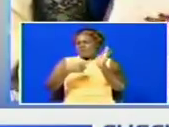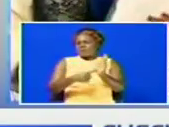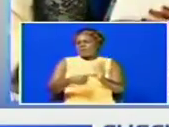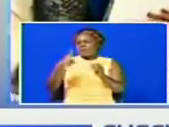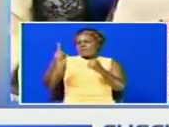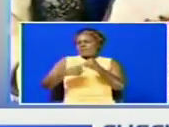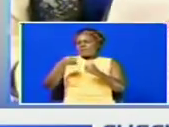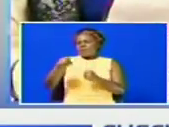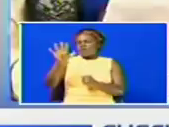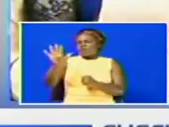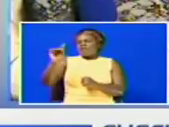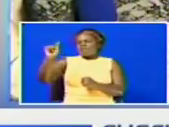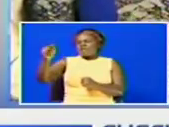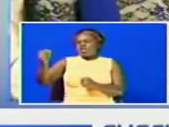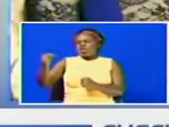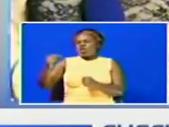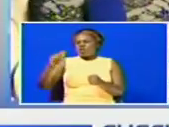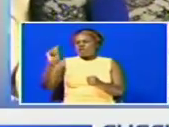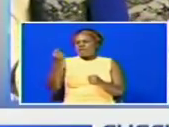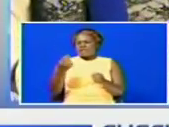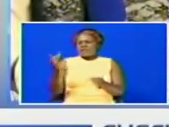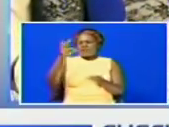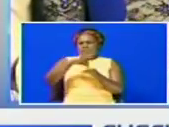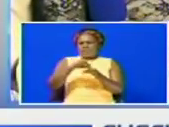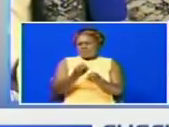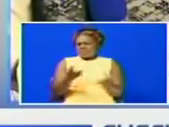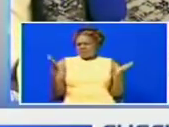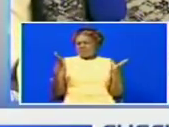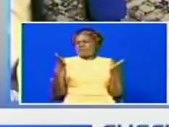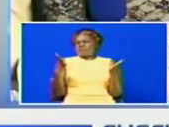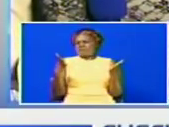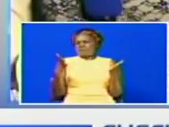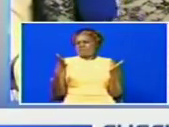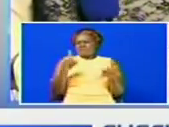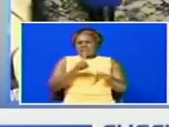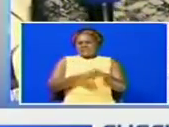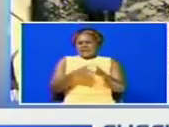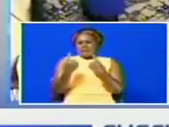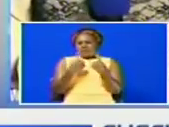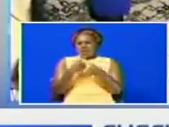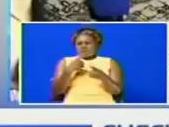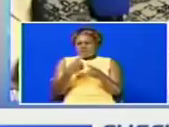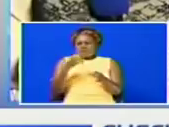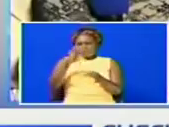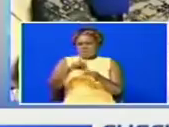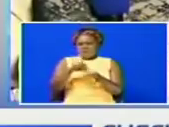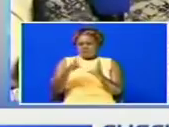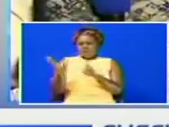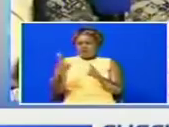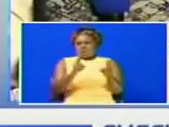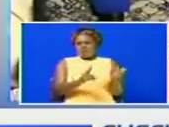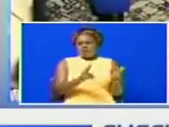6.5 million Kenyans turned out to vote. To many Kenyans, Yvonne, perhaps when you're talking about a voter turnout, they would